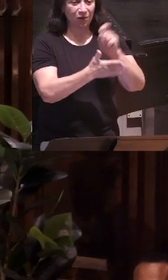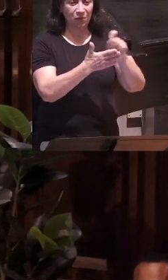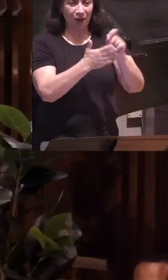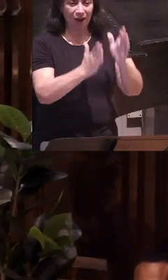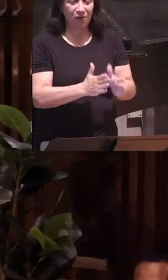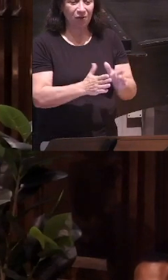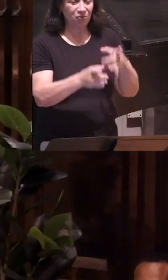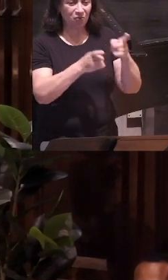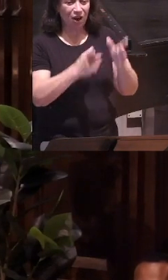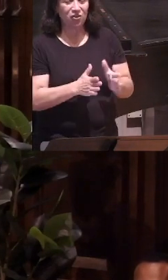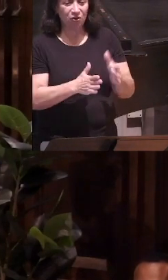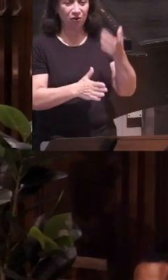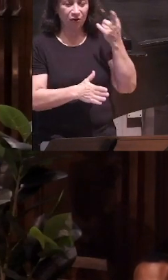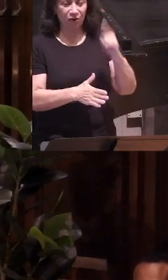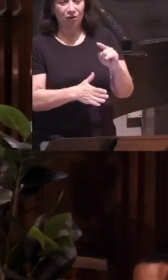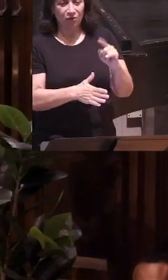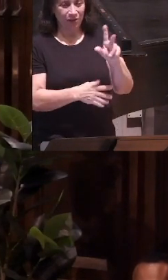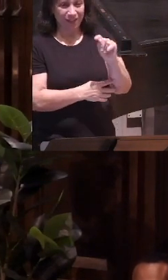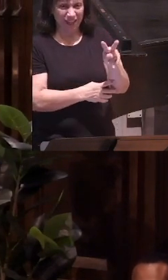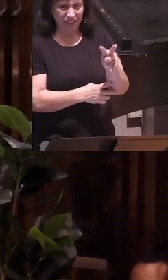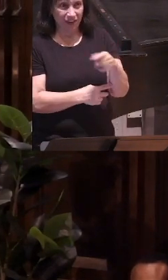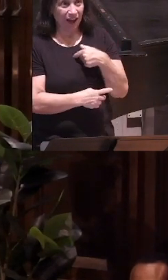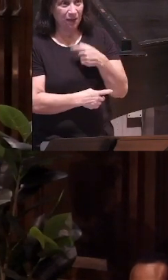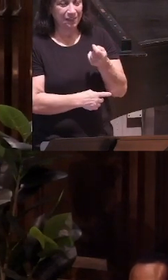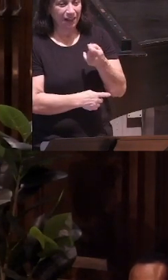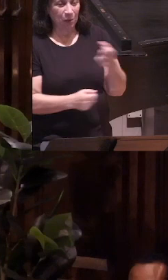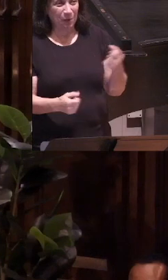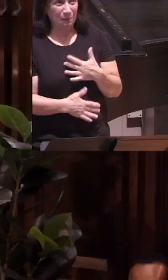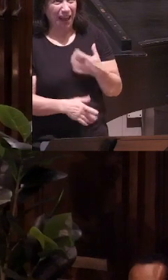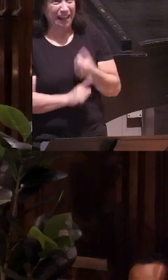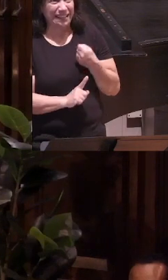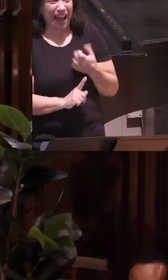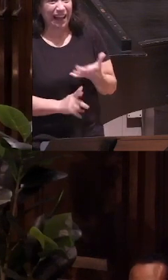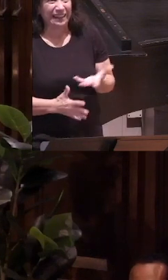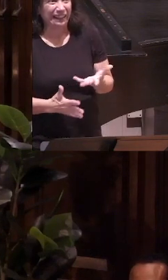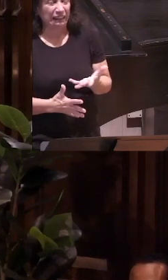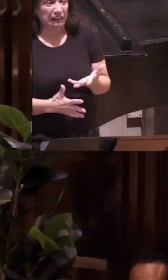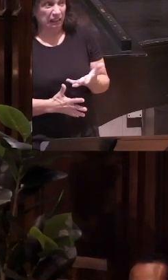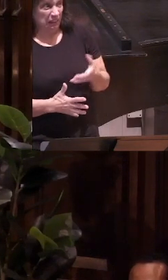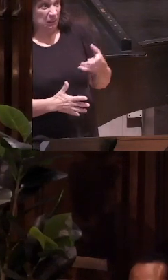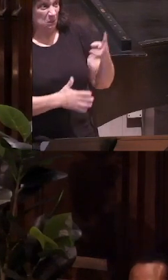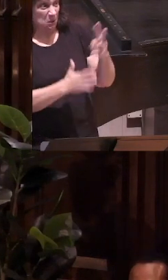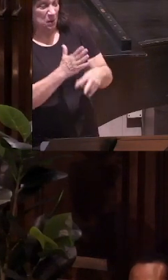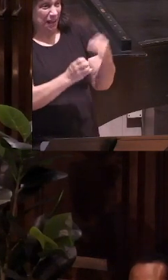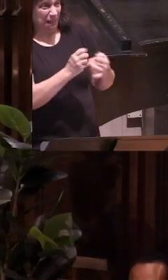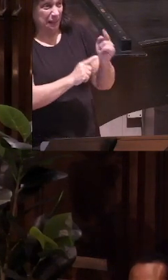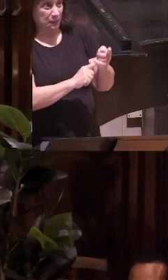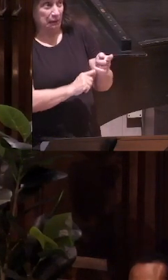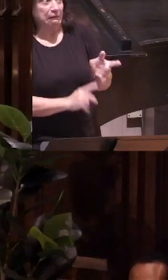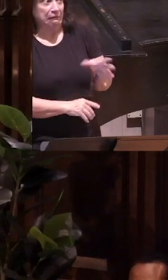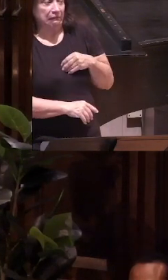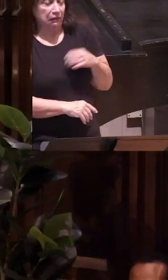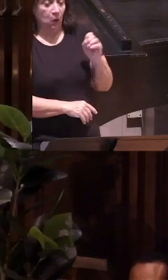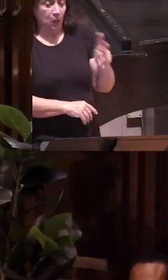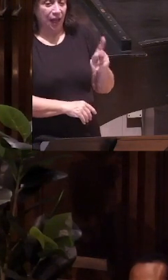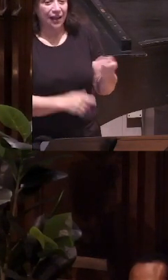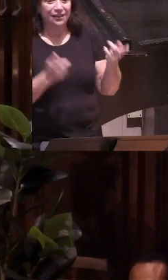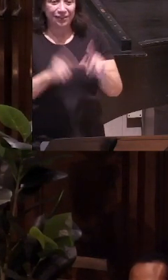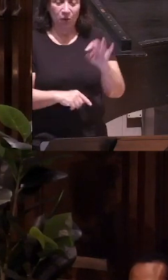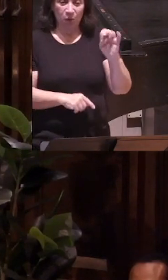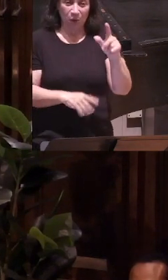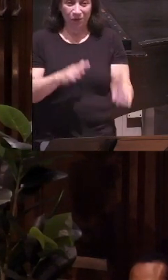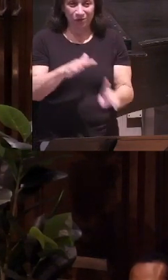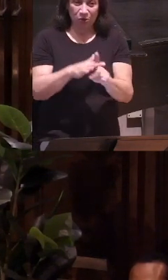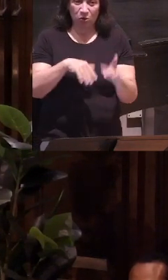television, I had a little bit of a panic attack. I said, okay. So Earl comes early the